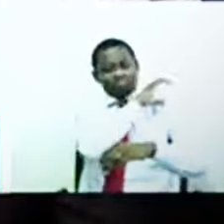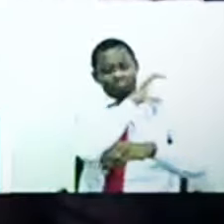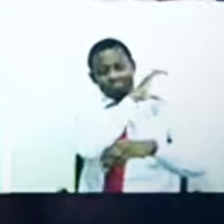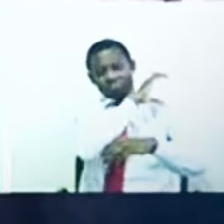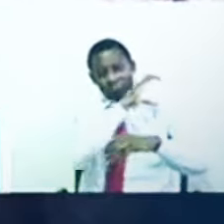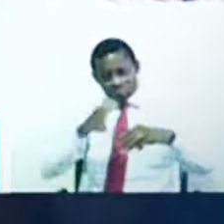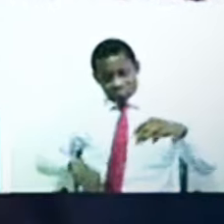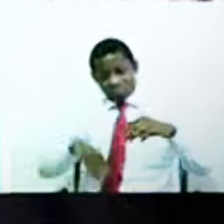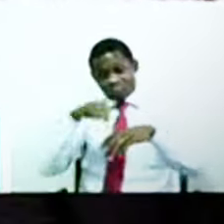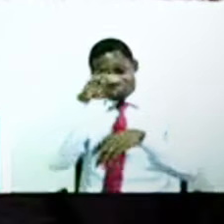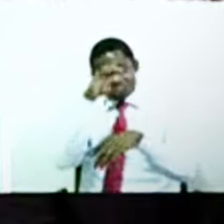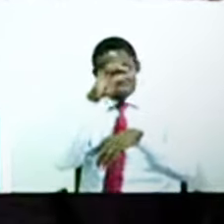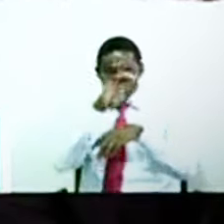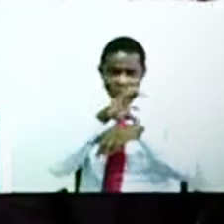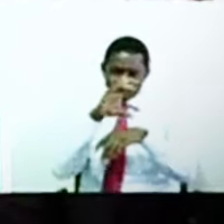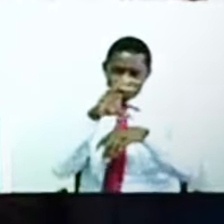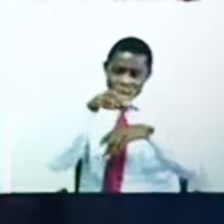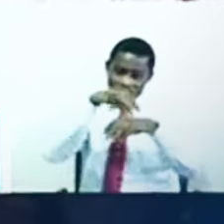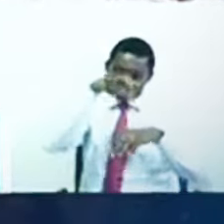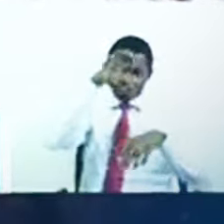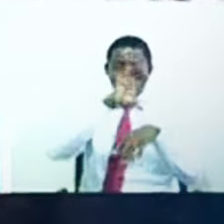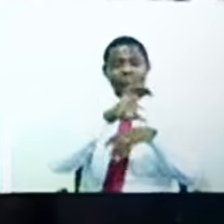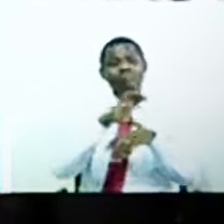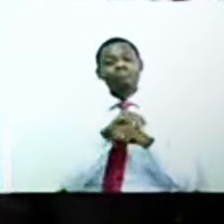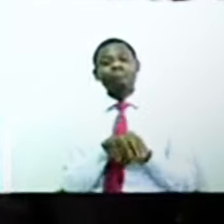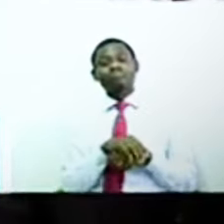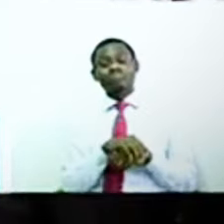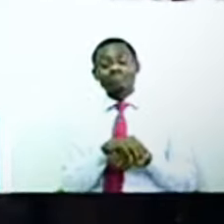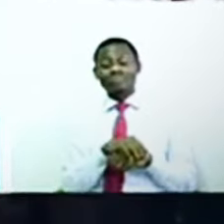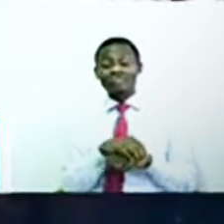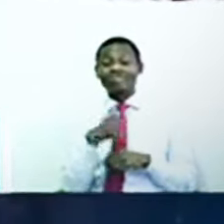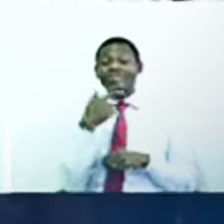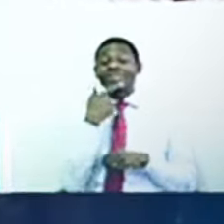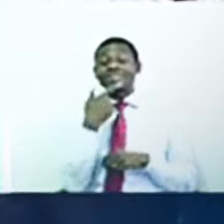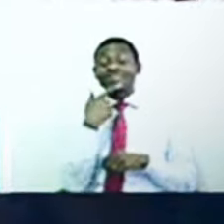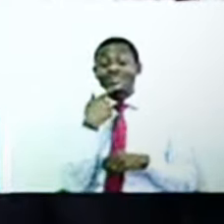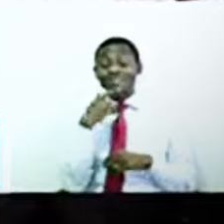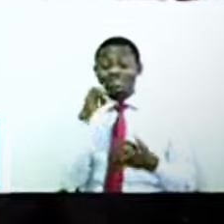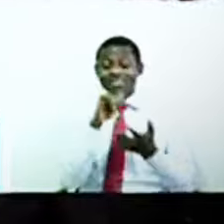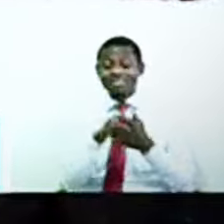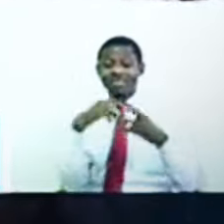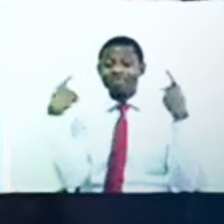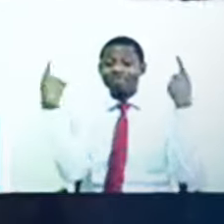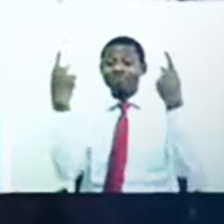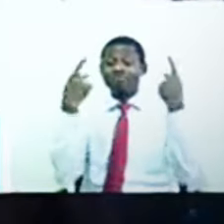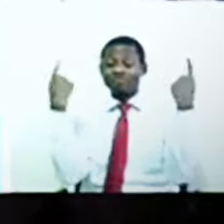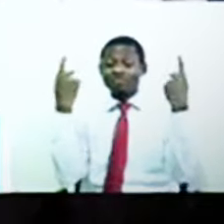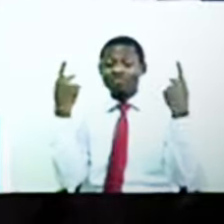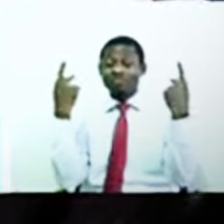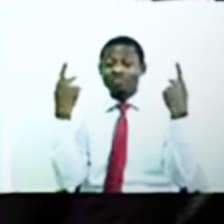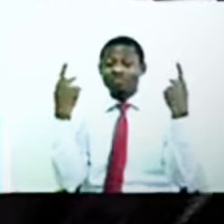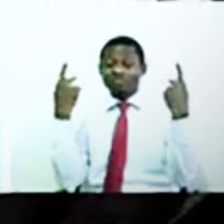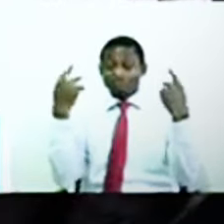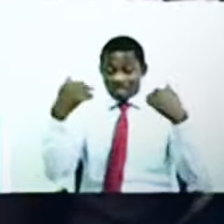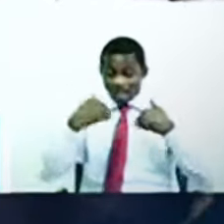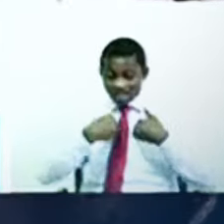And we have been saying that the victory that we have, we had it in his death.